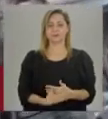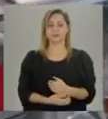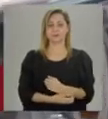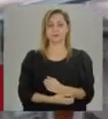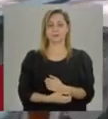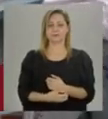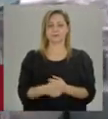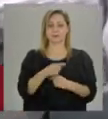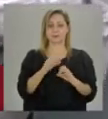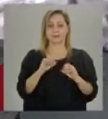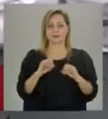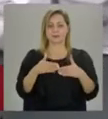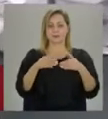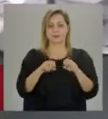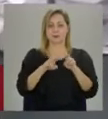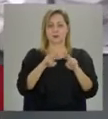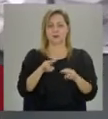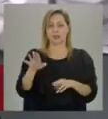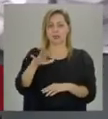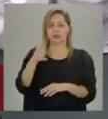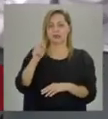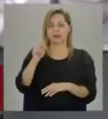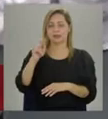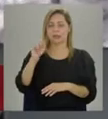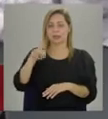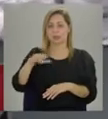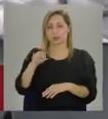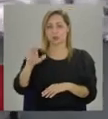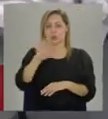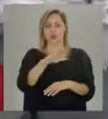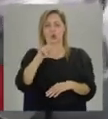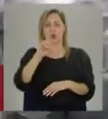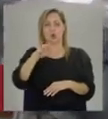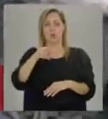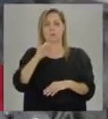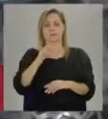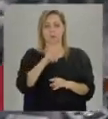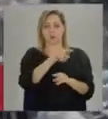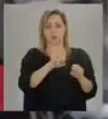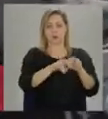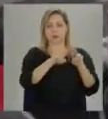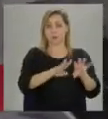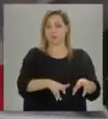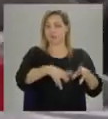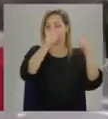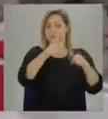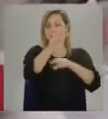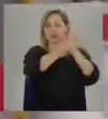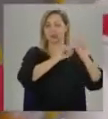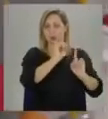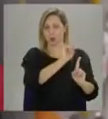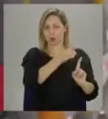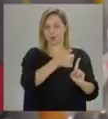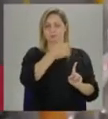This is the main hospital in Bergamo in Lombardy province. It's one of the most advanced hospitals in Europe.